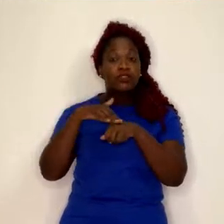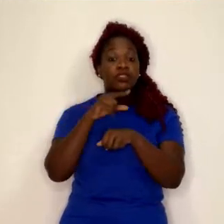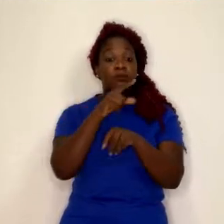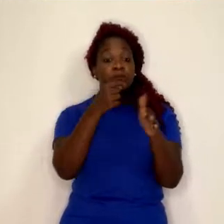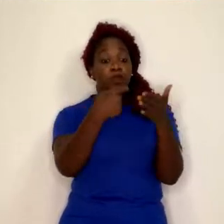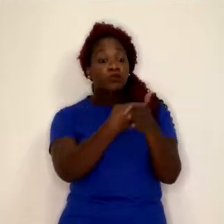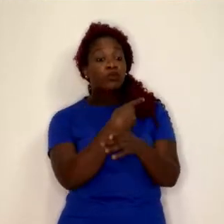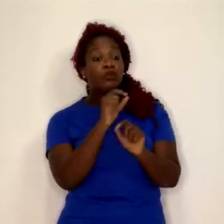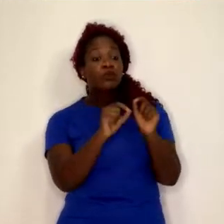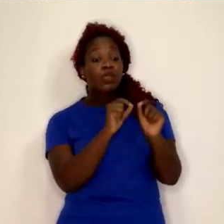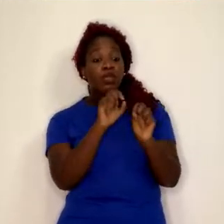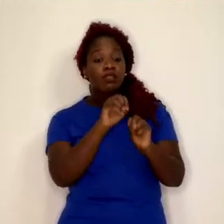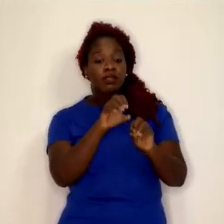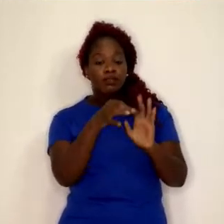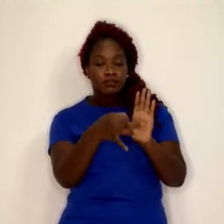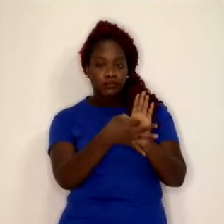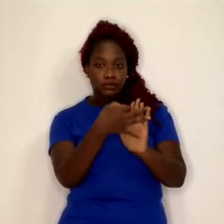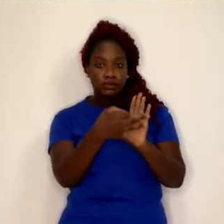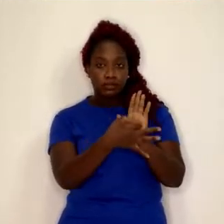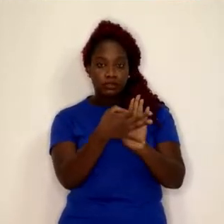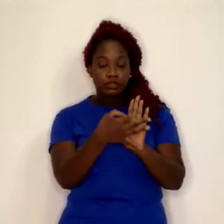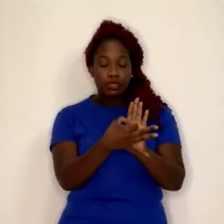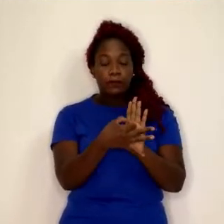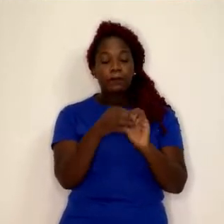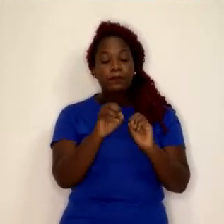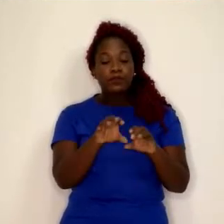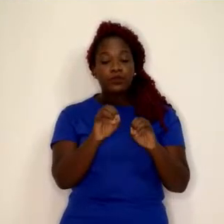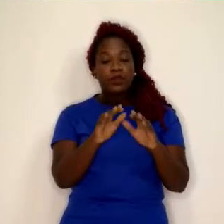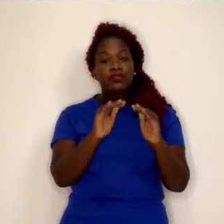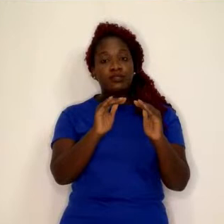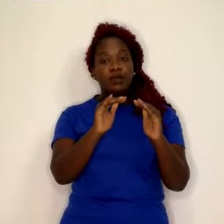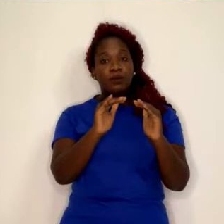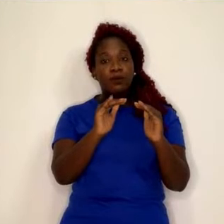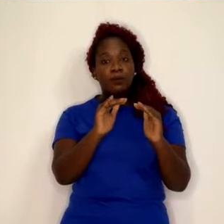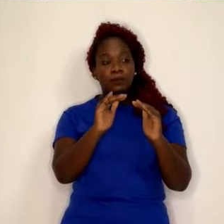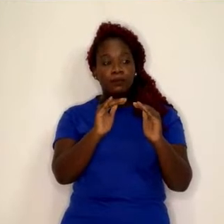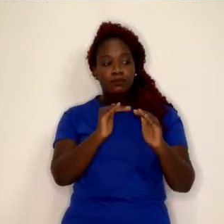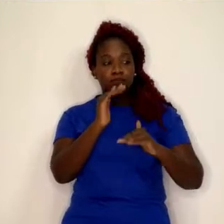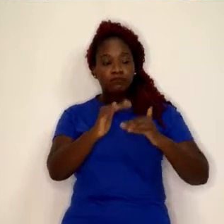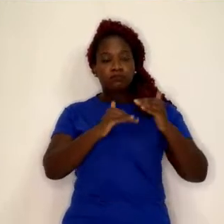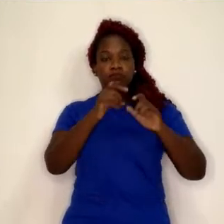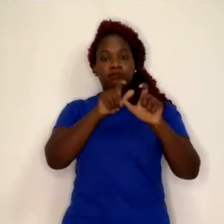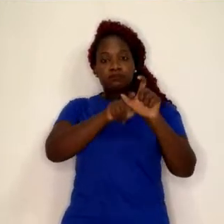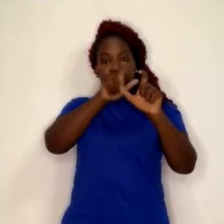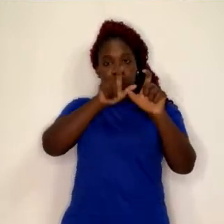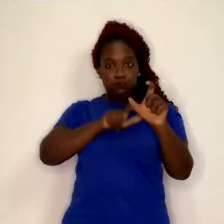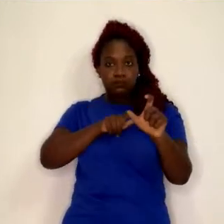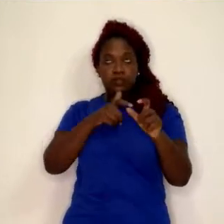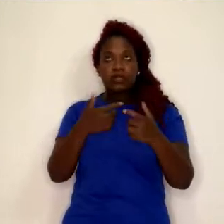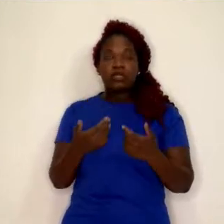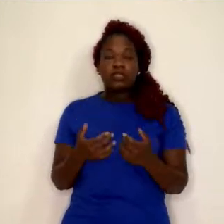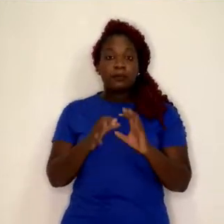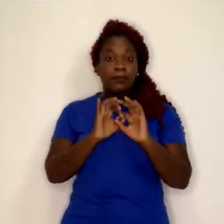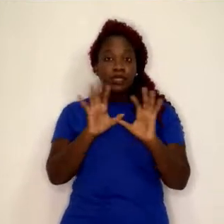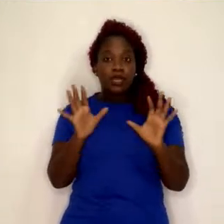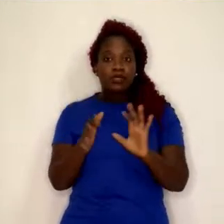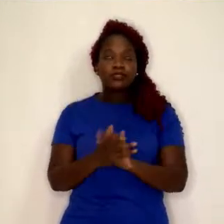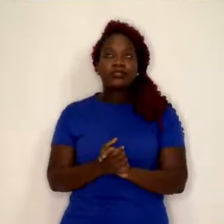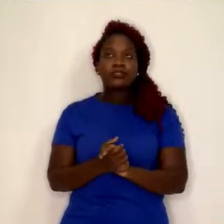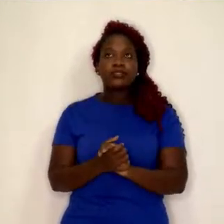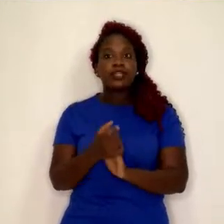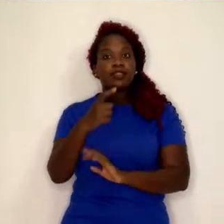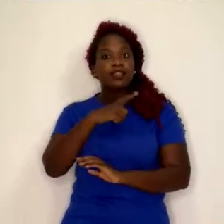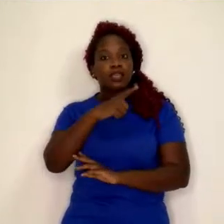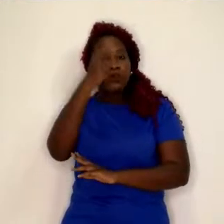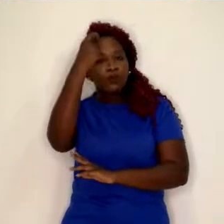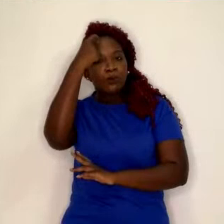our conversation, when we think about critical education and emancipatory education, critical